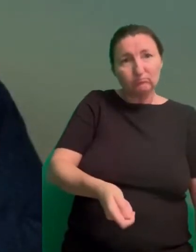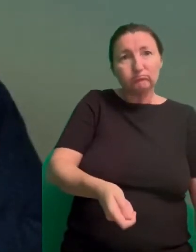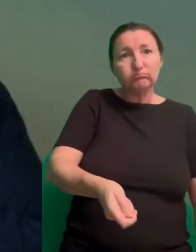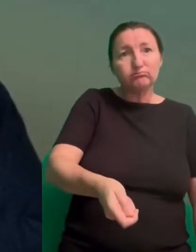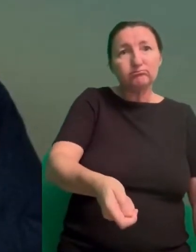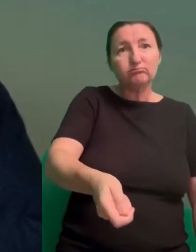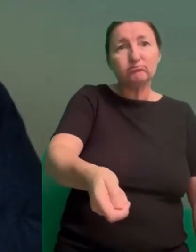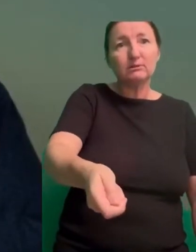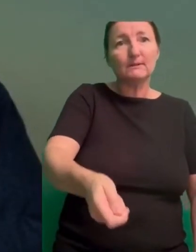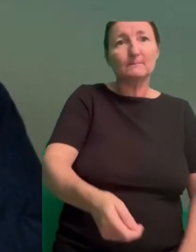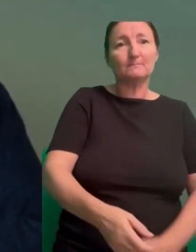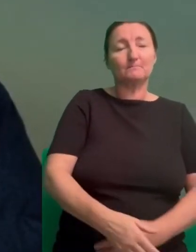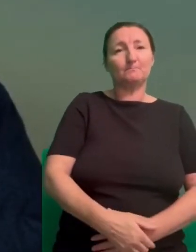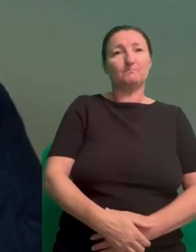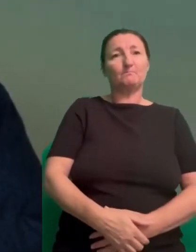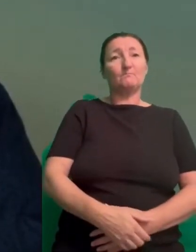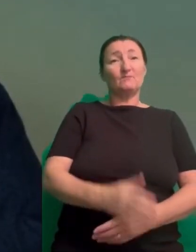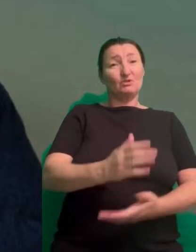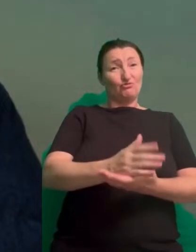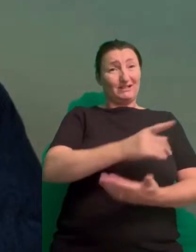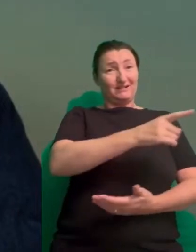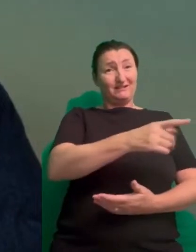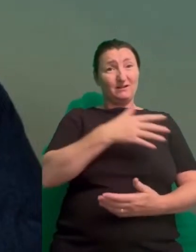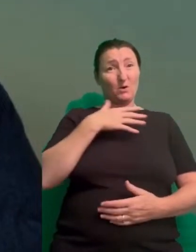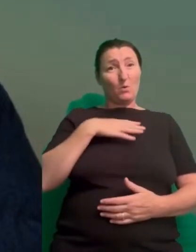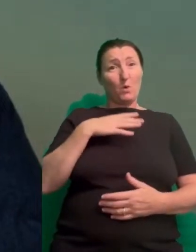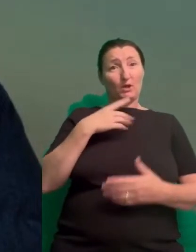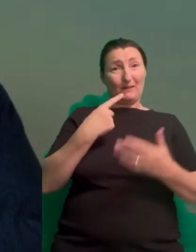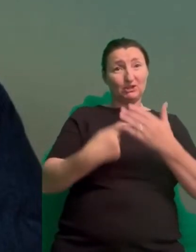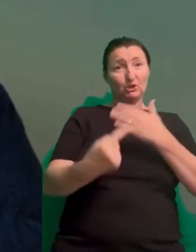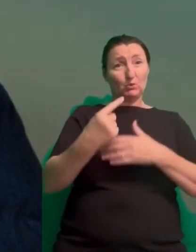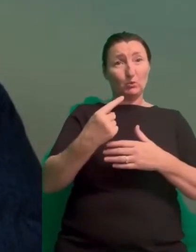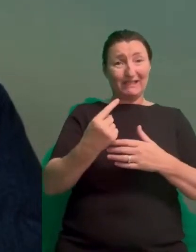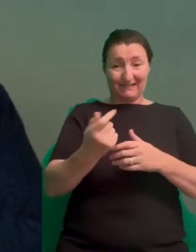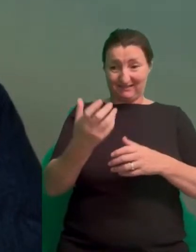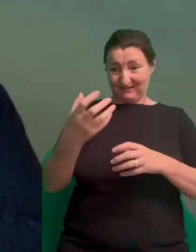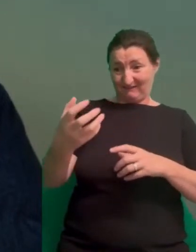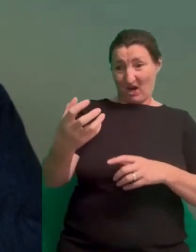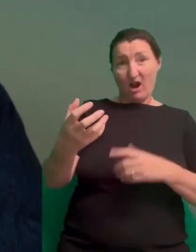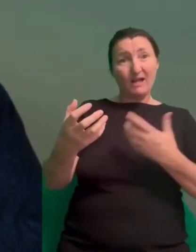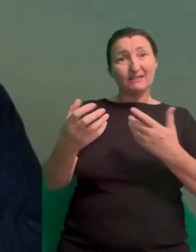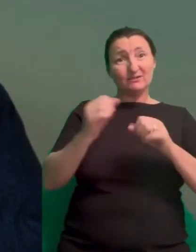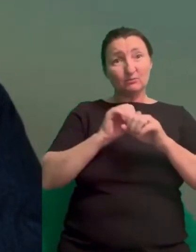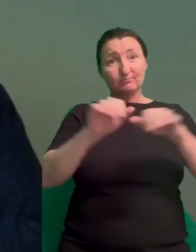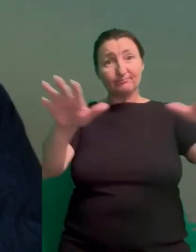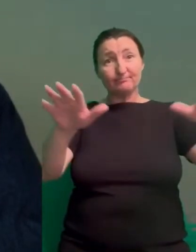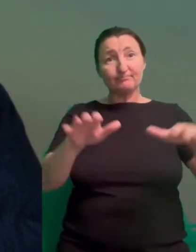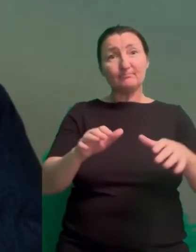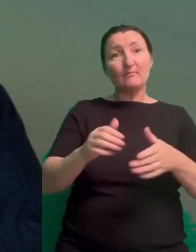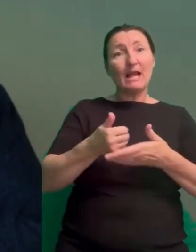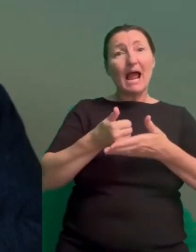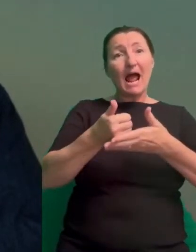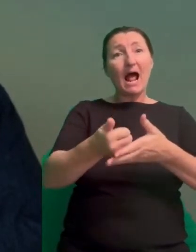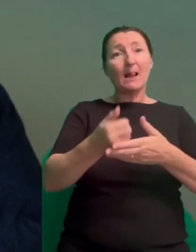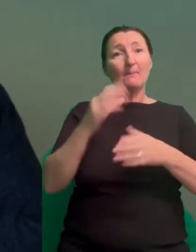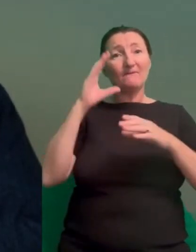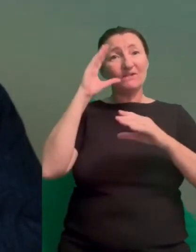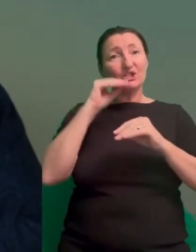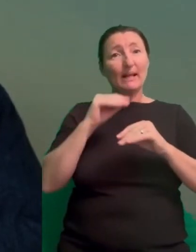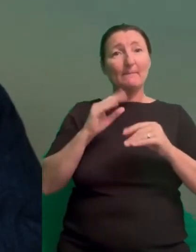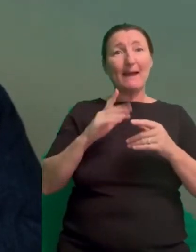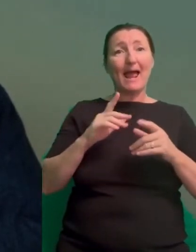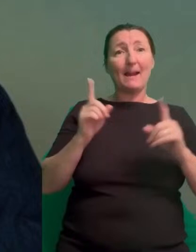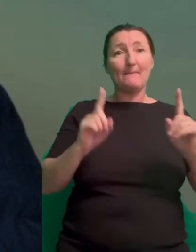get Sensible, this unique device available to help blind and visually impaired people all around the world